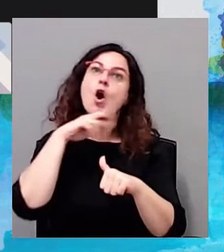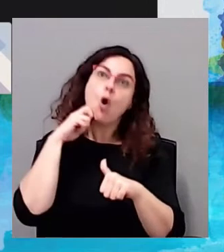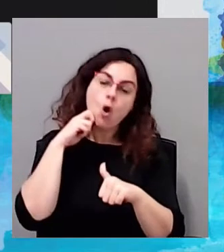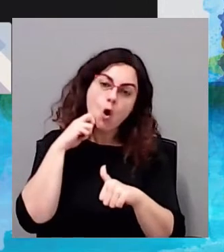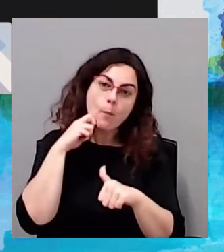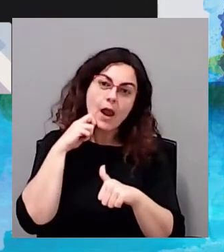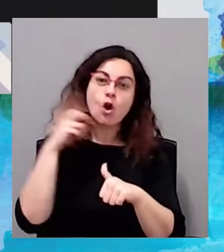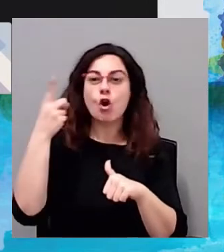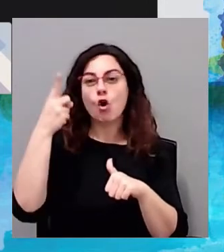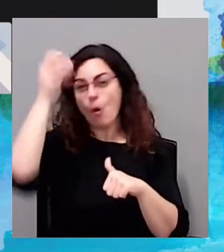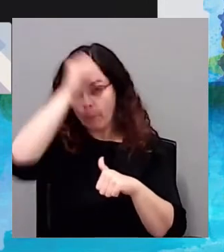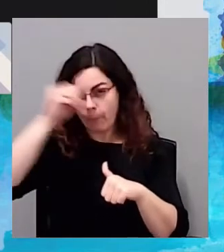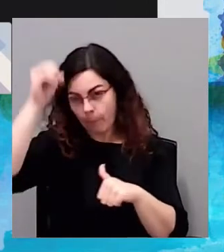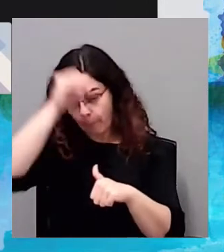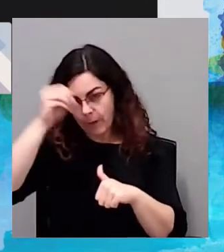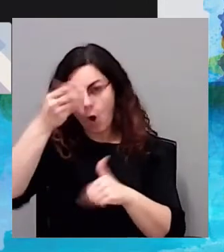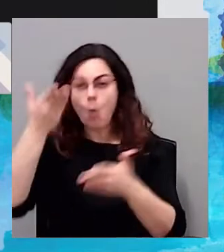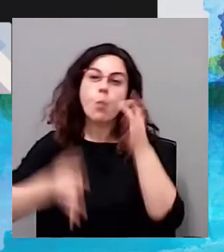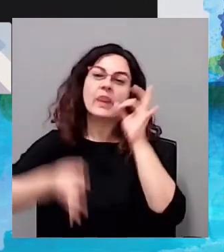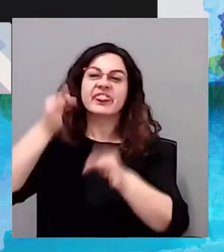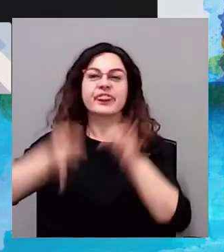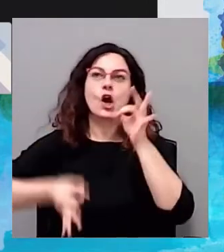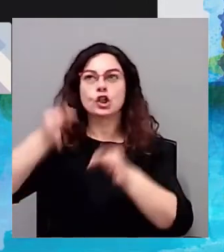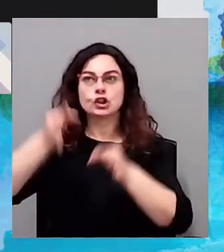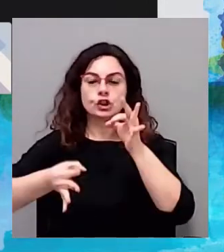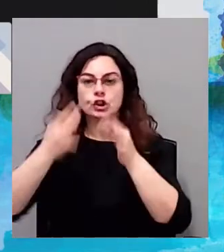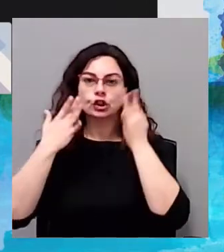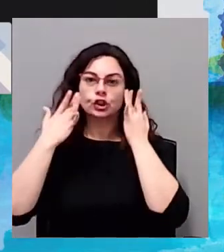make qualitative or subjective judgments.